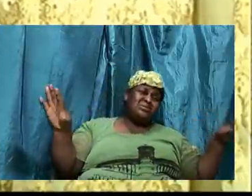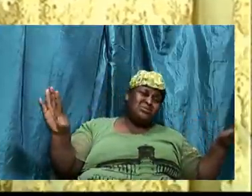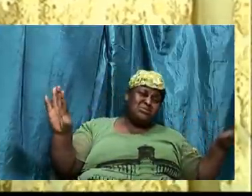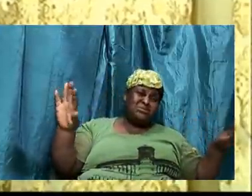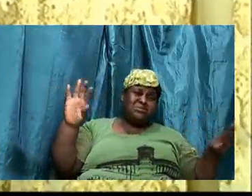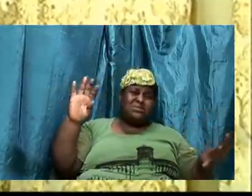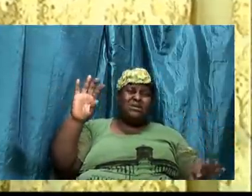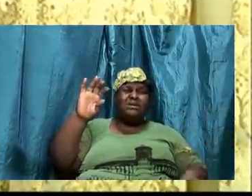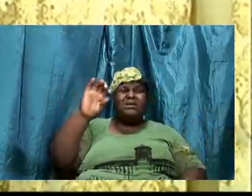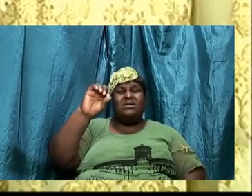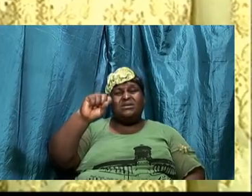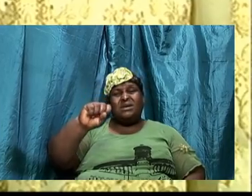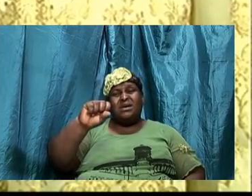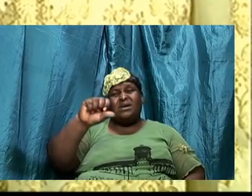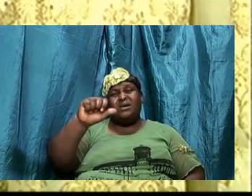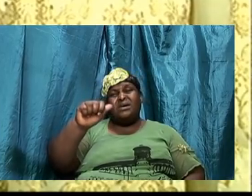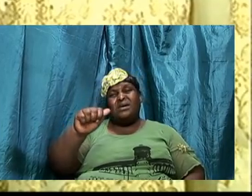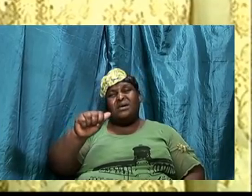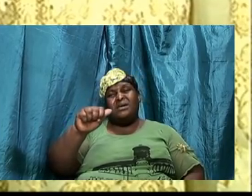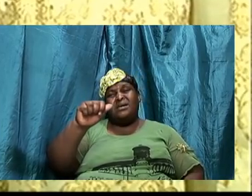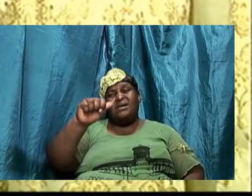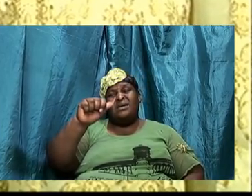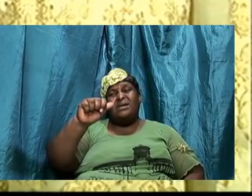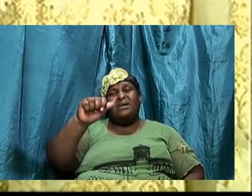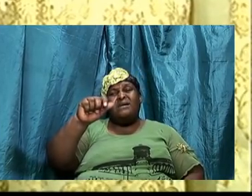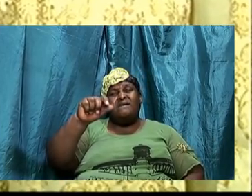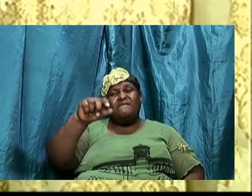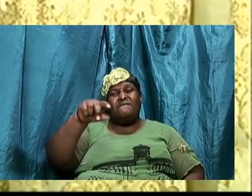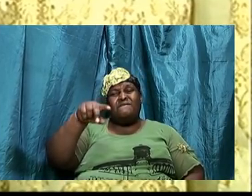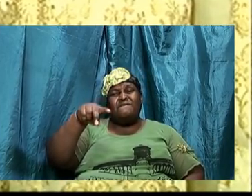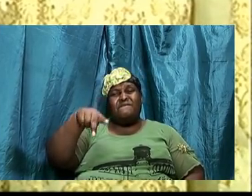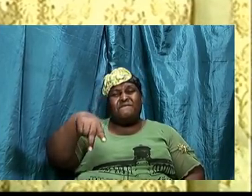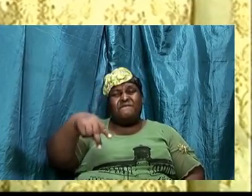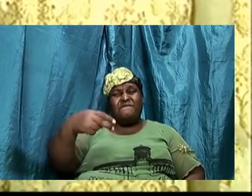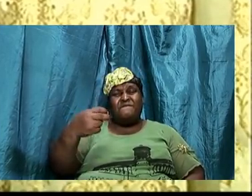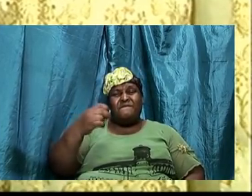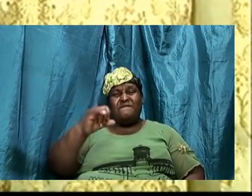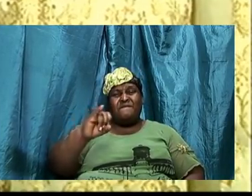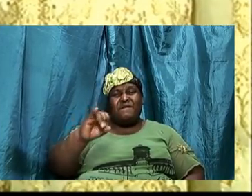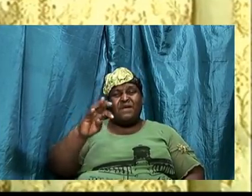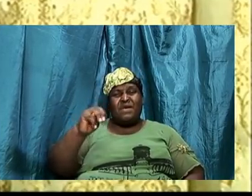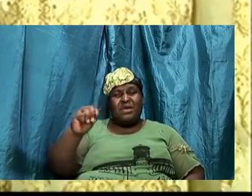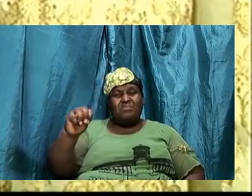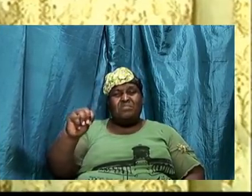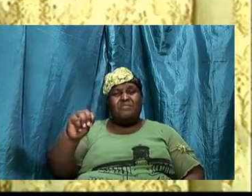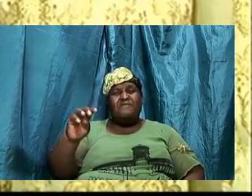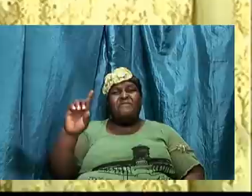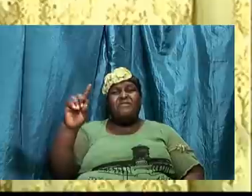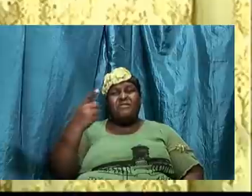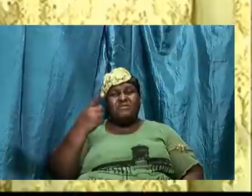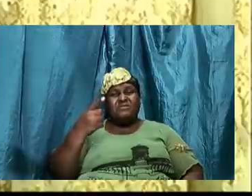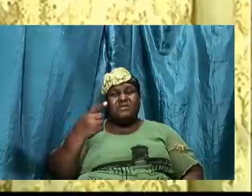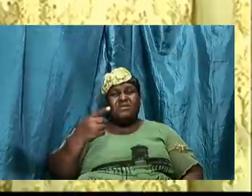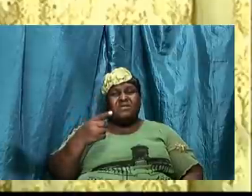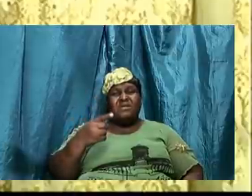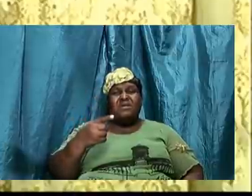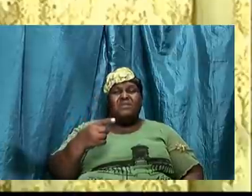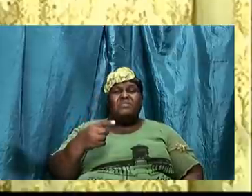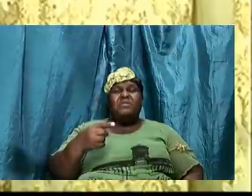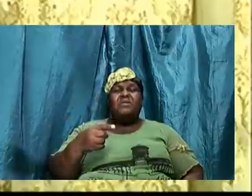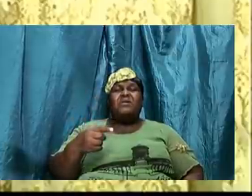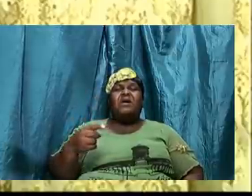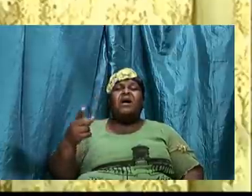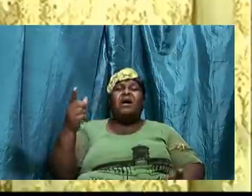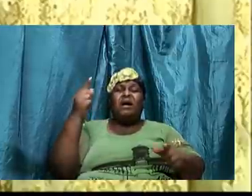firstly. And their attendants are guardians before the throne of God. If